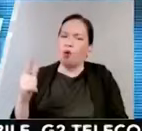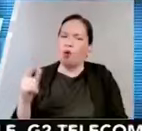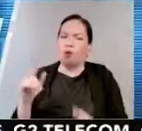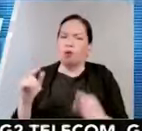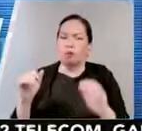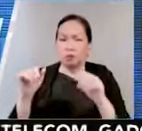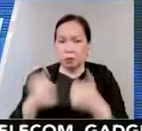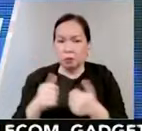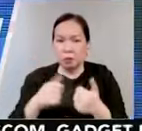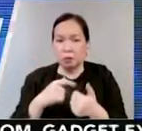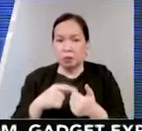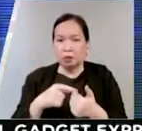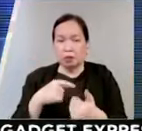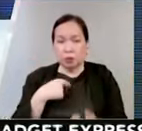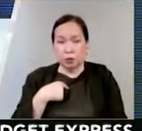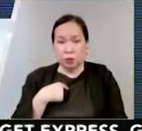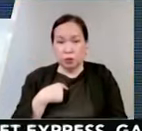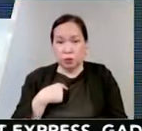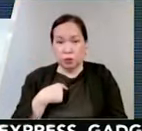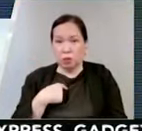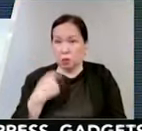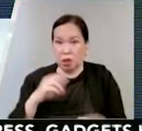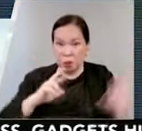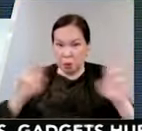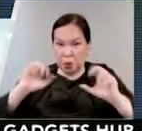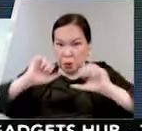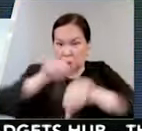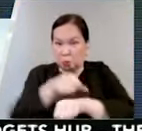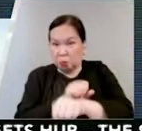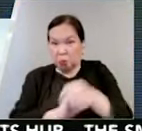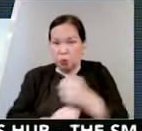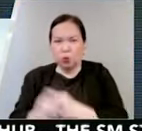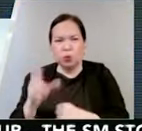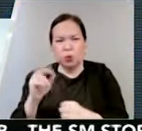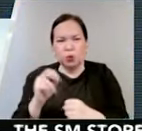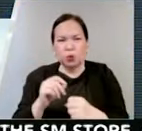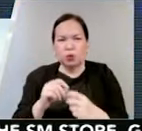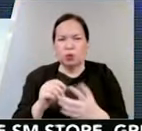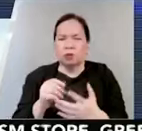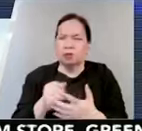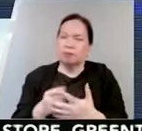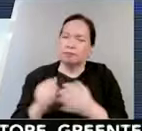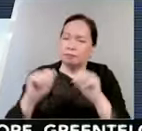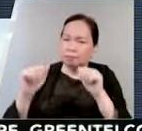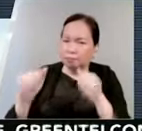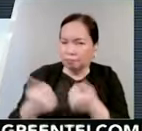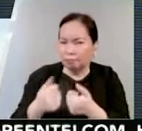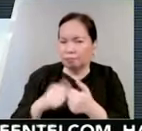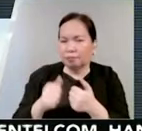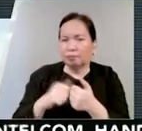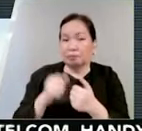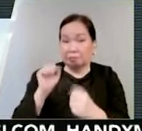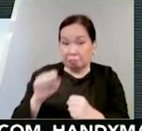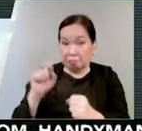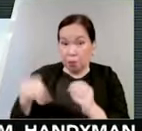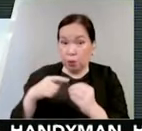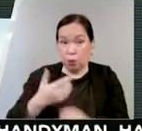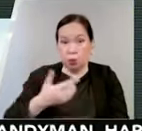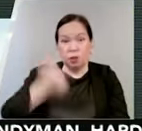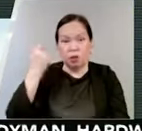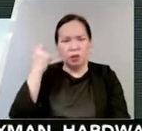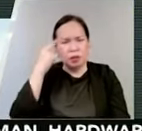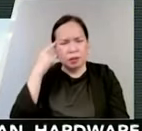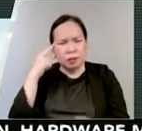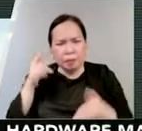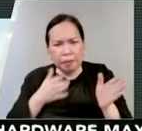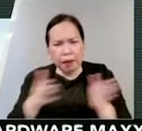ang ibabalik mo. Laban is about winning. Laban is about tactics. Sun